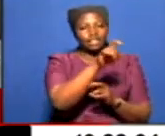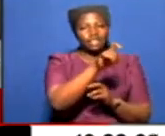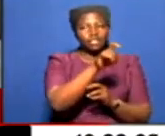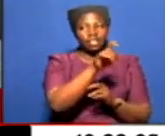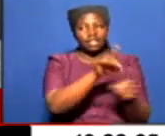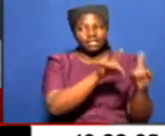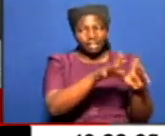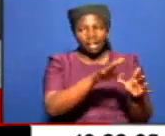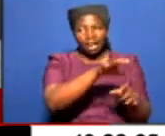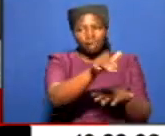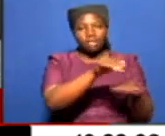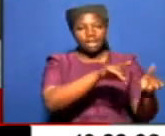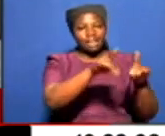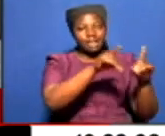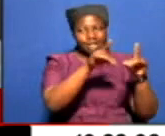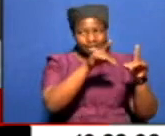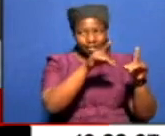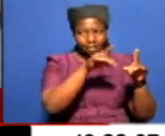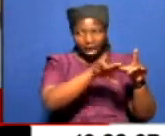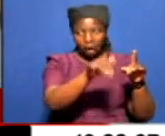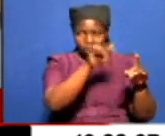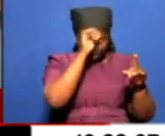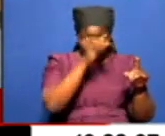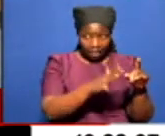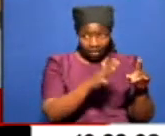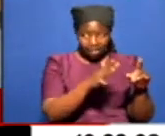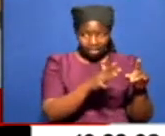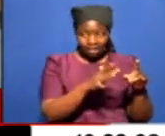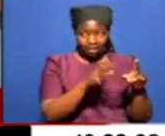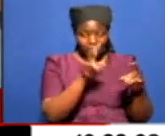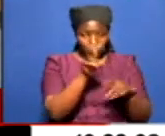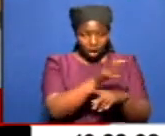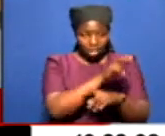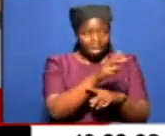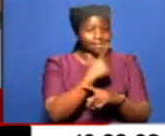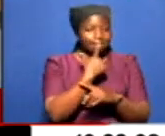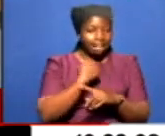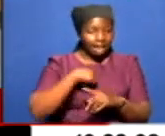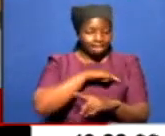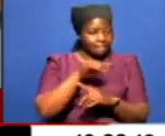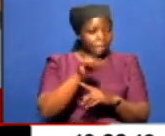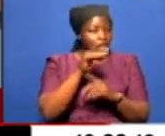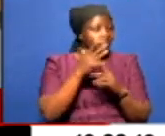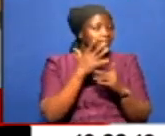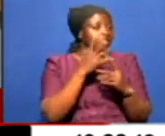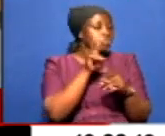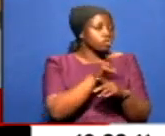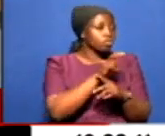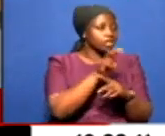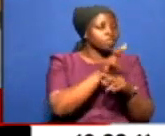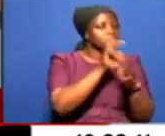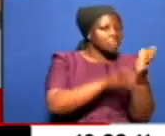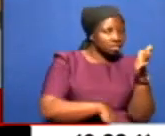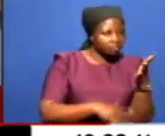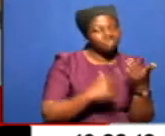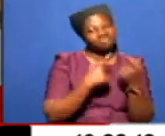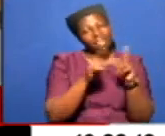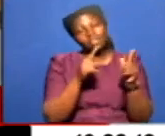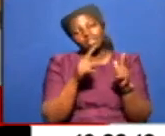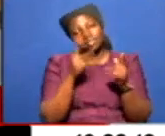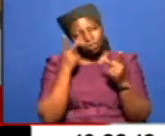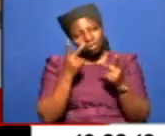Governance Watch. You will tell us exactly what they look at, but looking at what actually Masisi has talked about is that you are